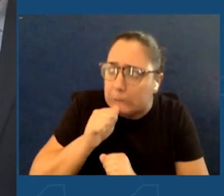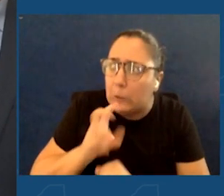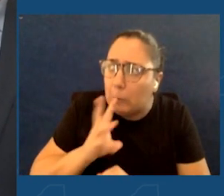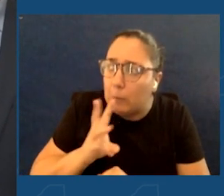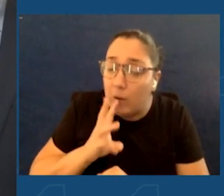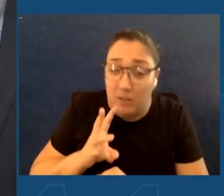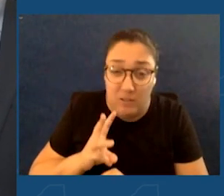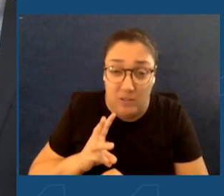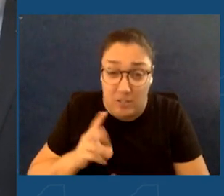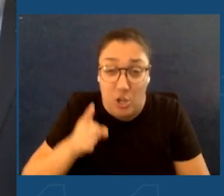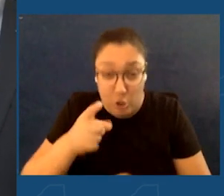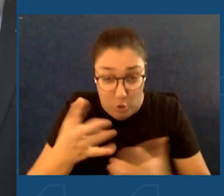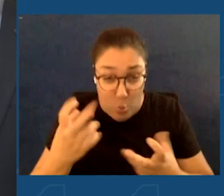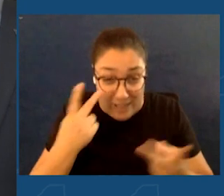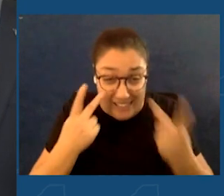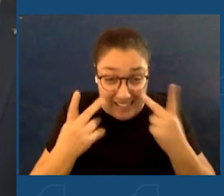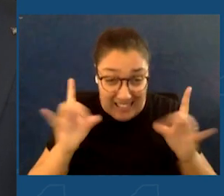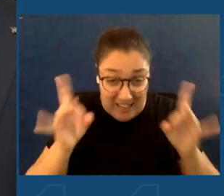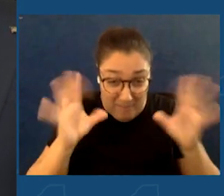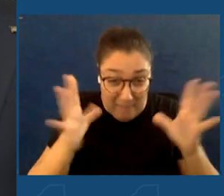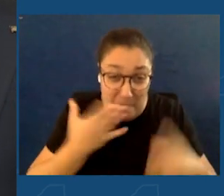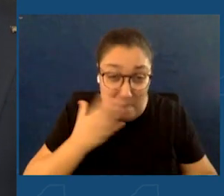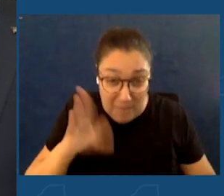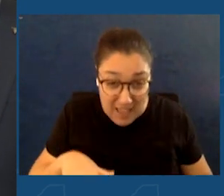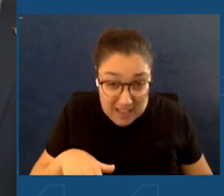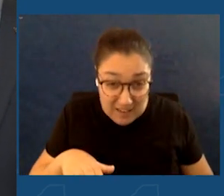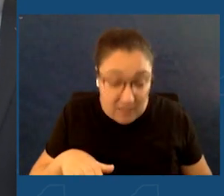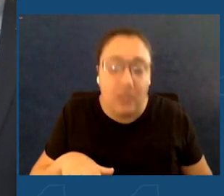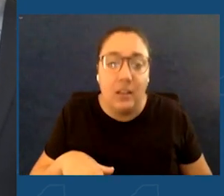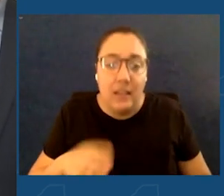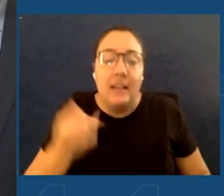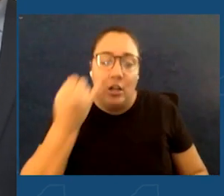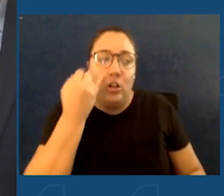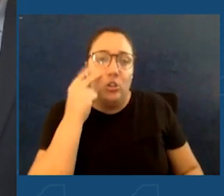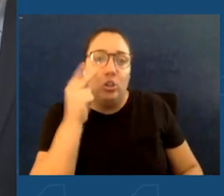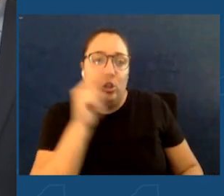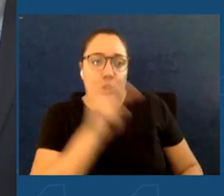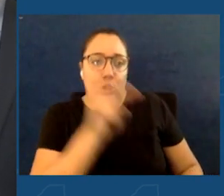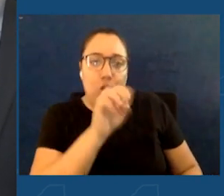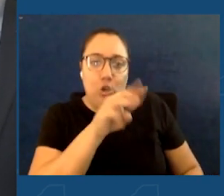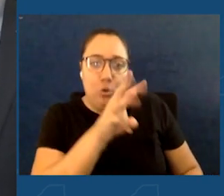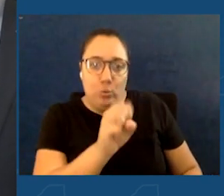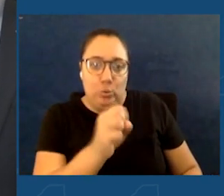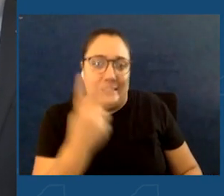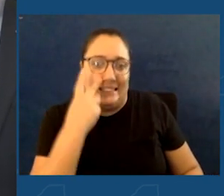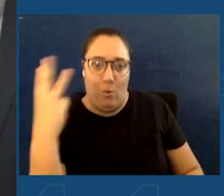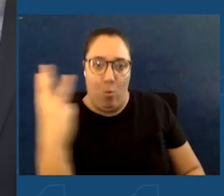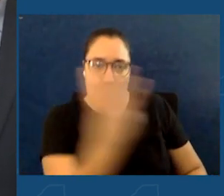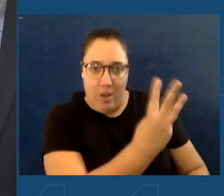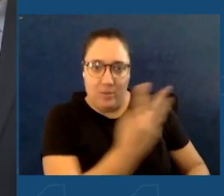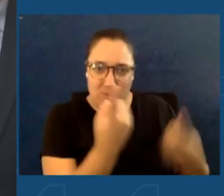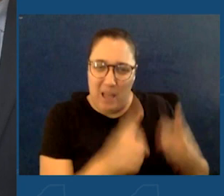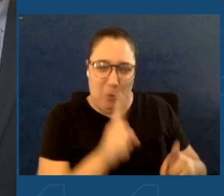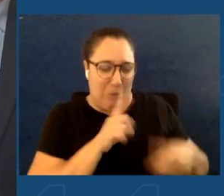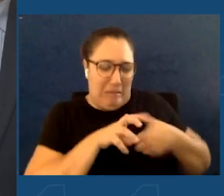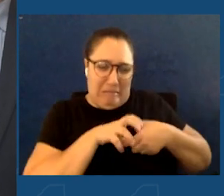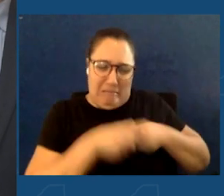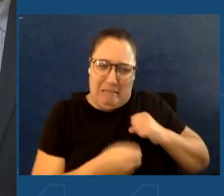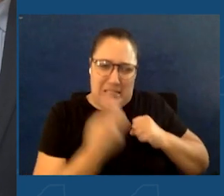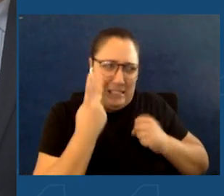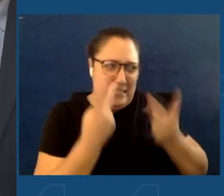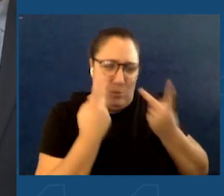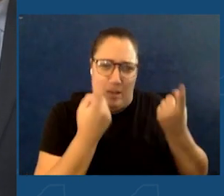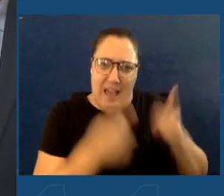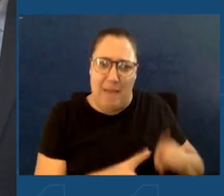evening news and look at out west. And it's heartbreaking what they're experiencing. Their water